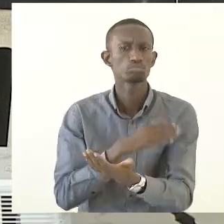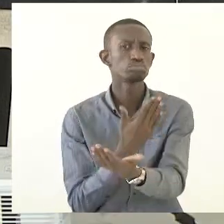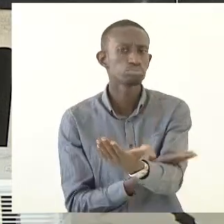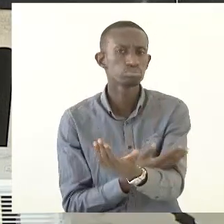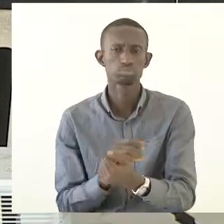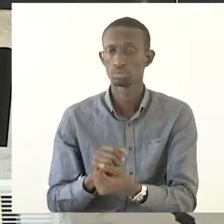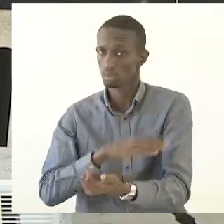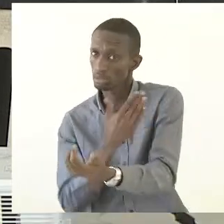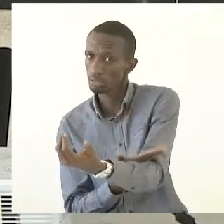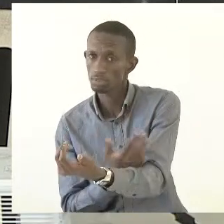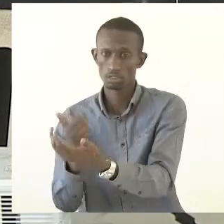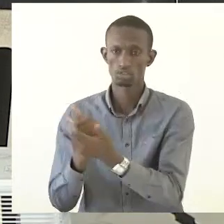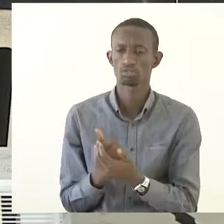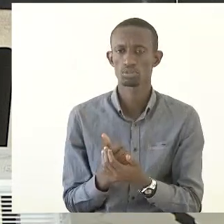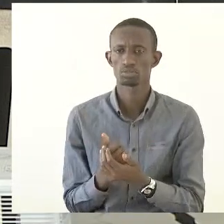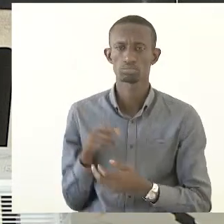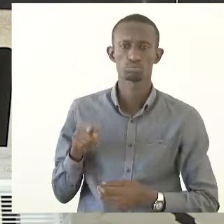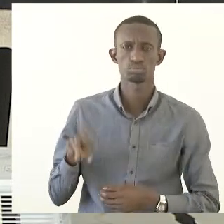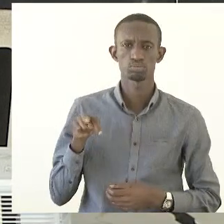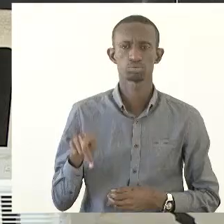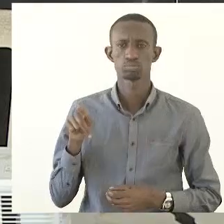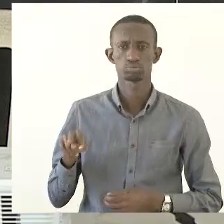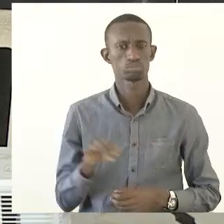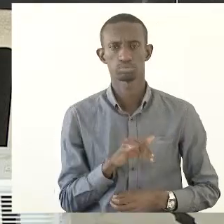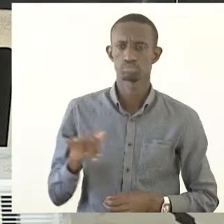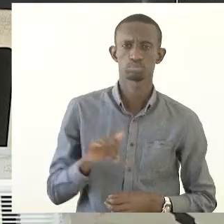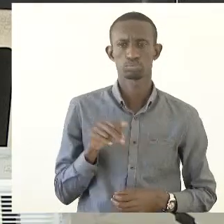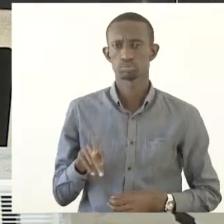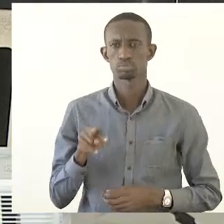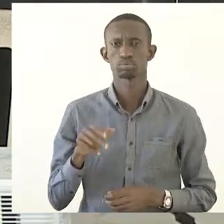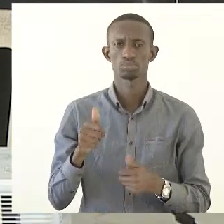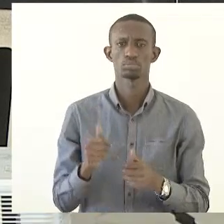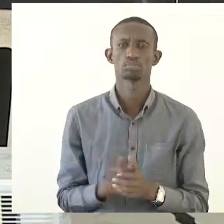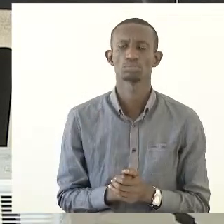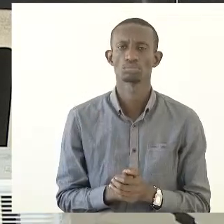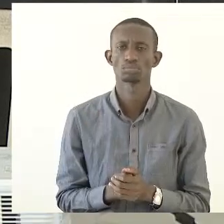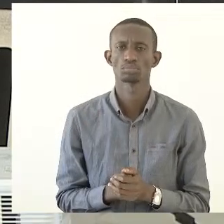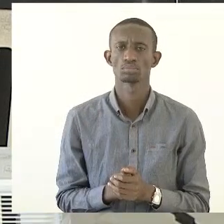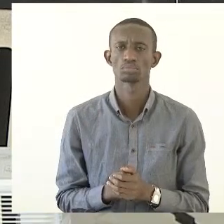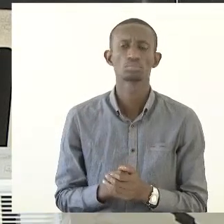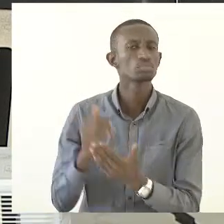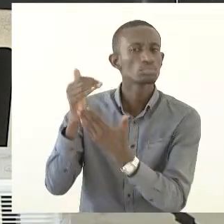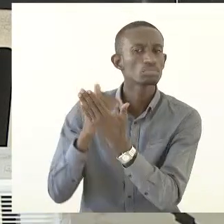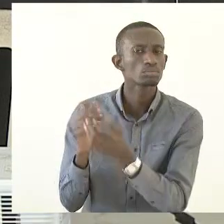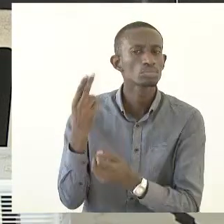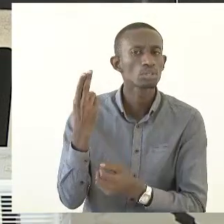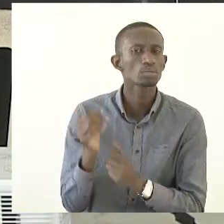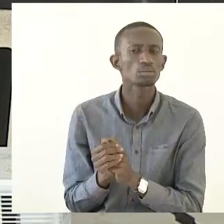all right? We have another component of food. We have, number 2, we have the